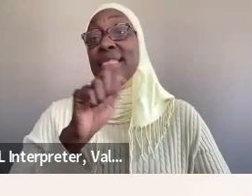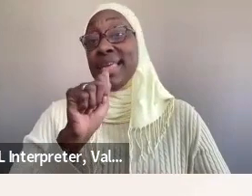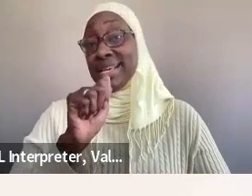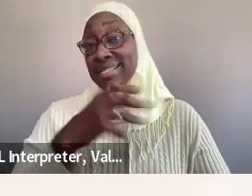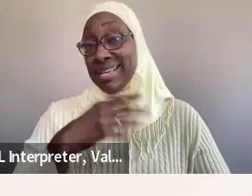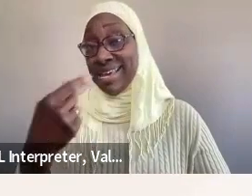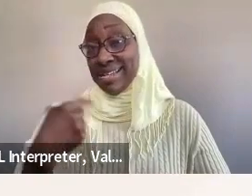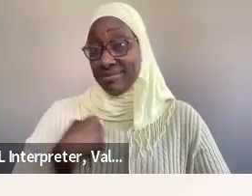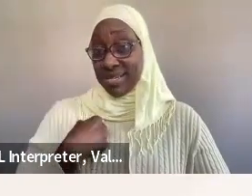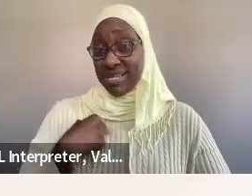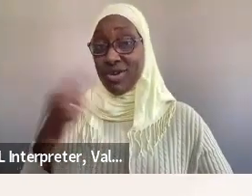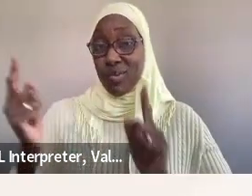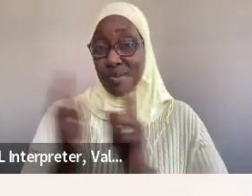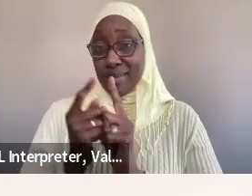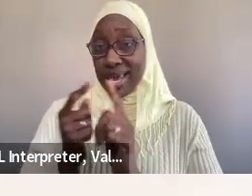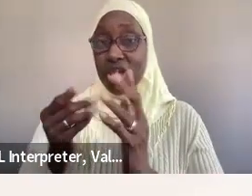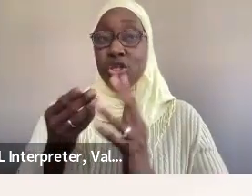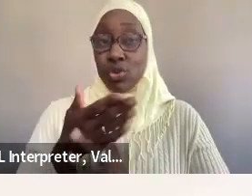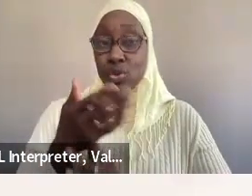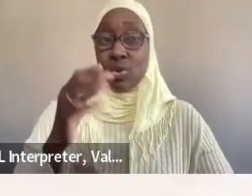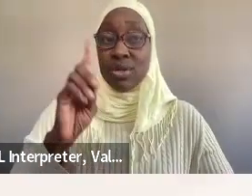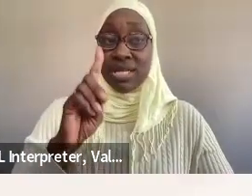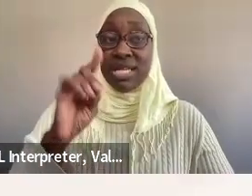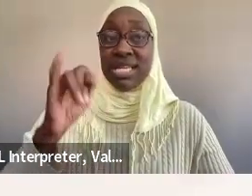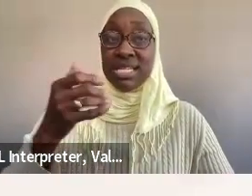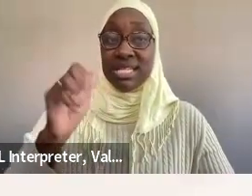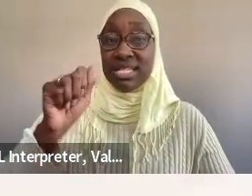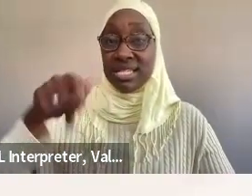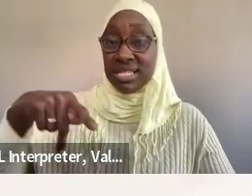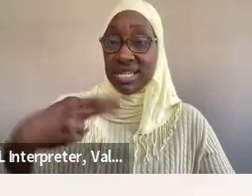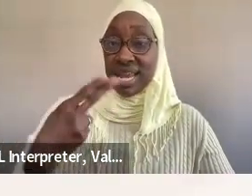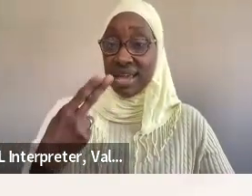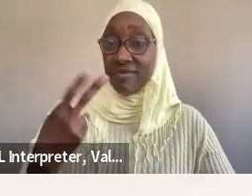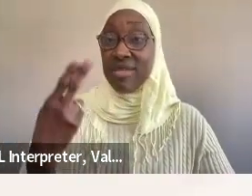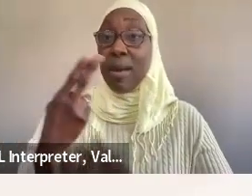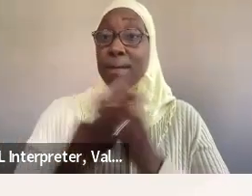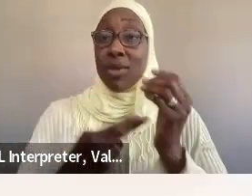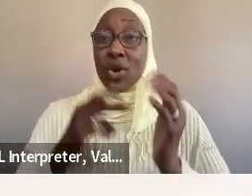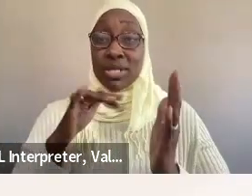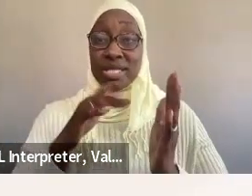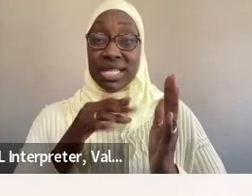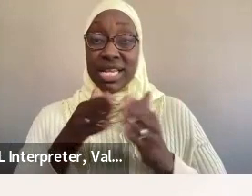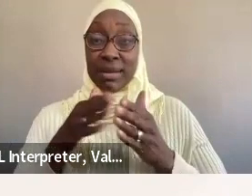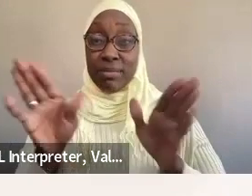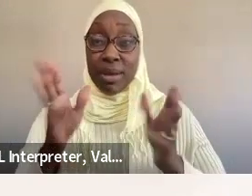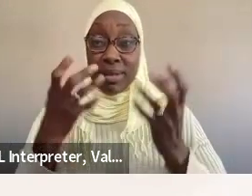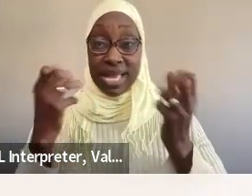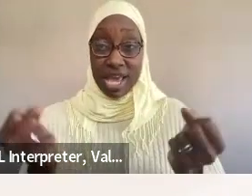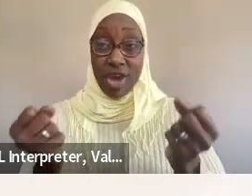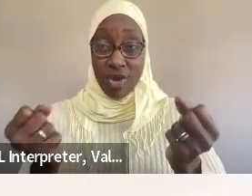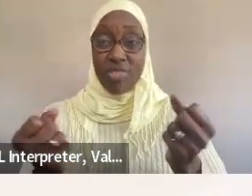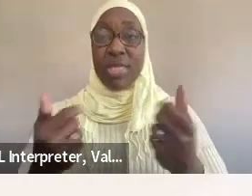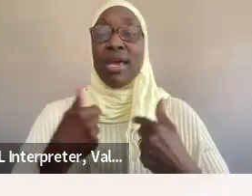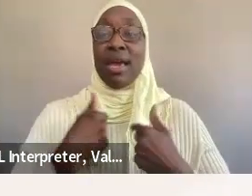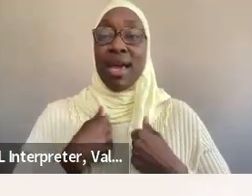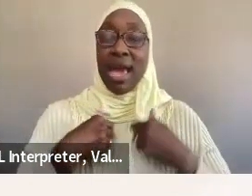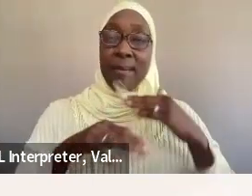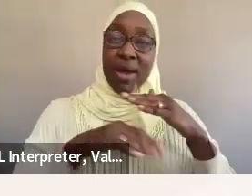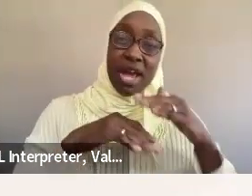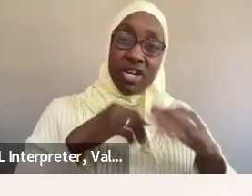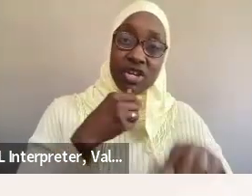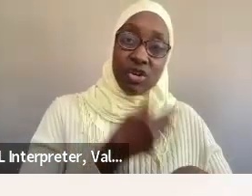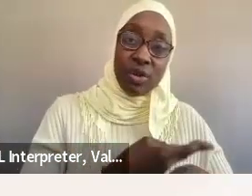really amazing. And both of us are studying public health. I'm an undergrad and Alexa's an MPH student.